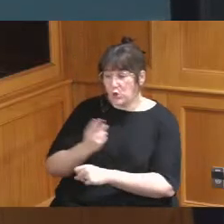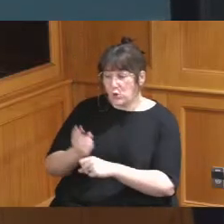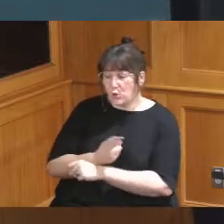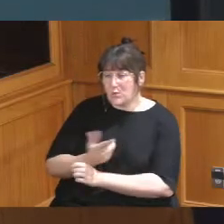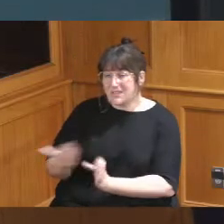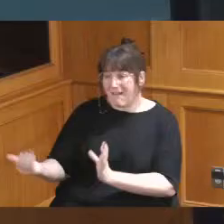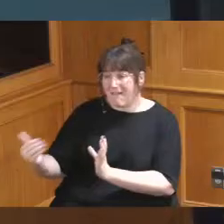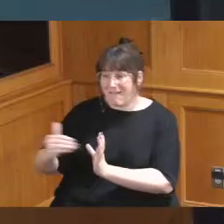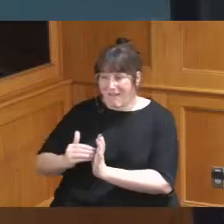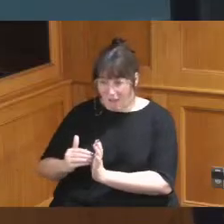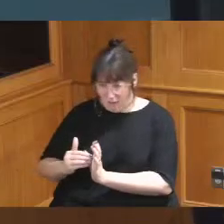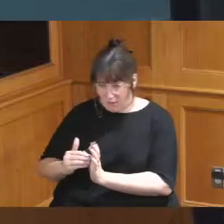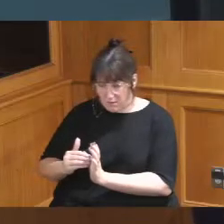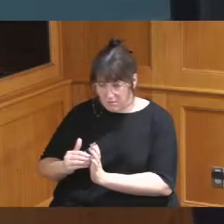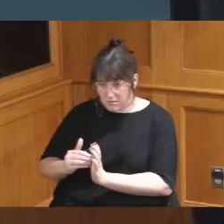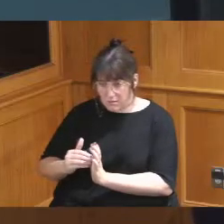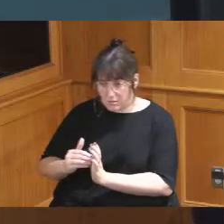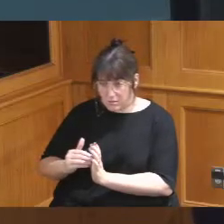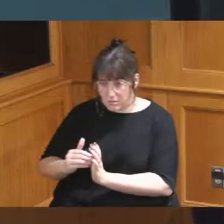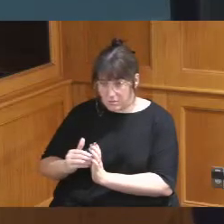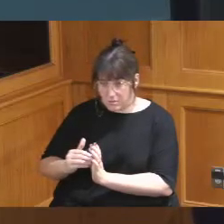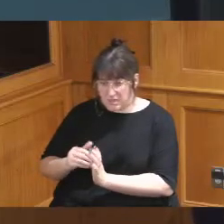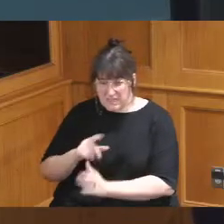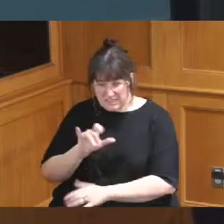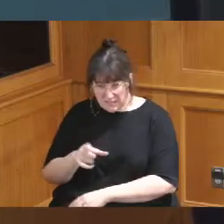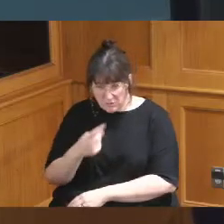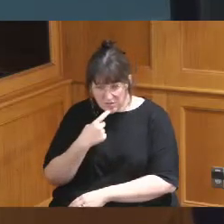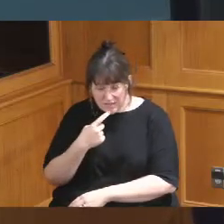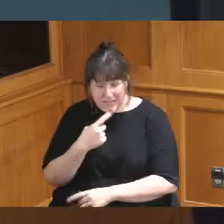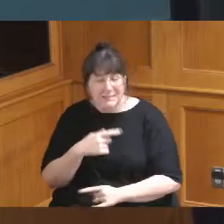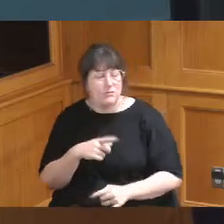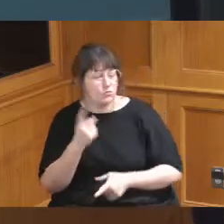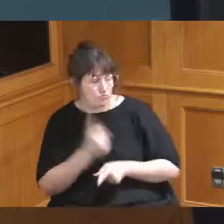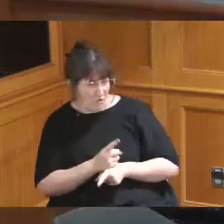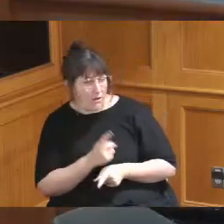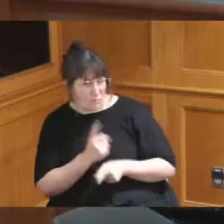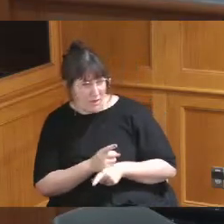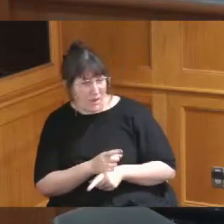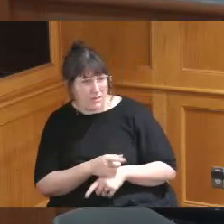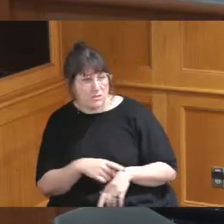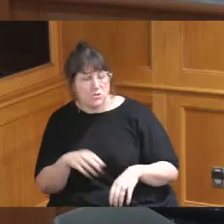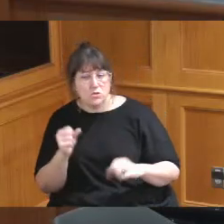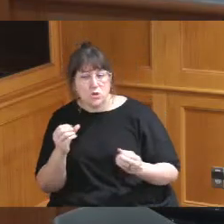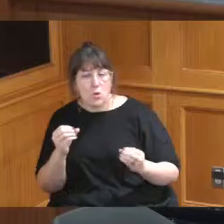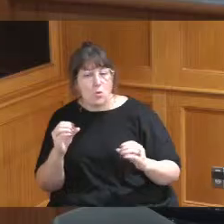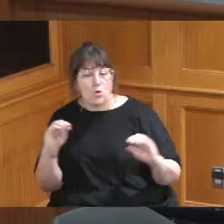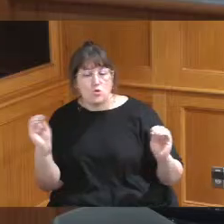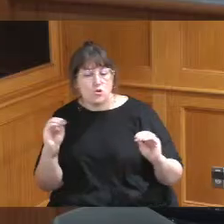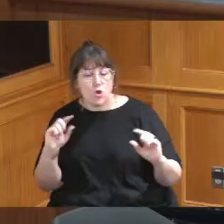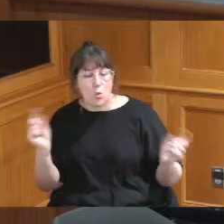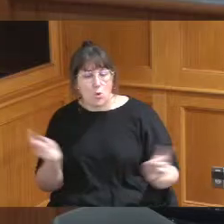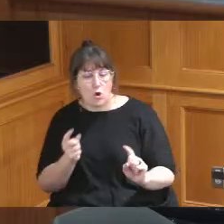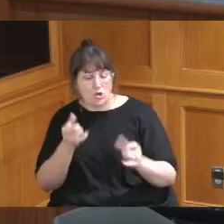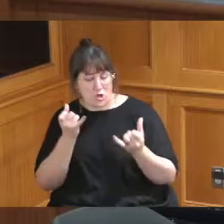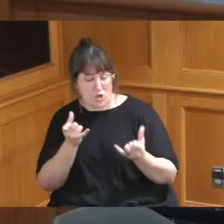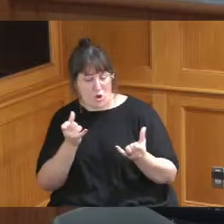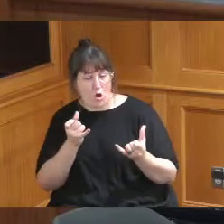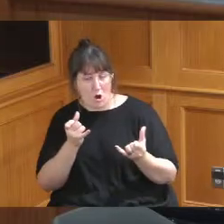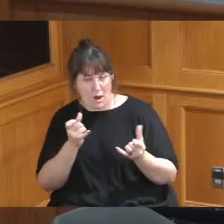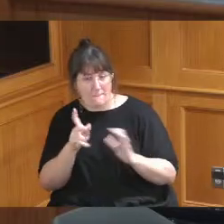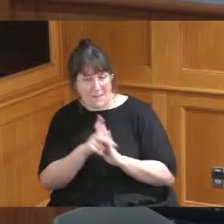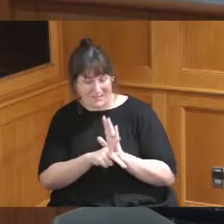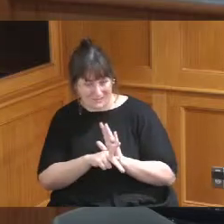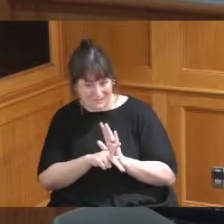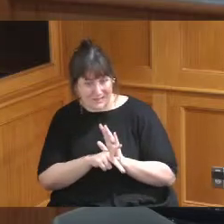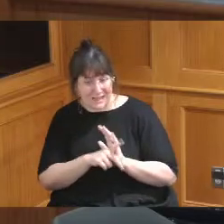I've banked differently in the future. Is that what you're saying? That is correct. So essentially, there is no harm to the modification in the policy in the sense that